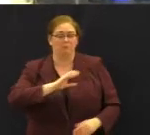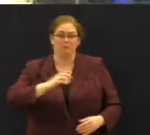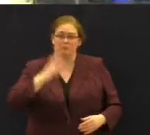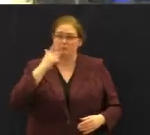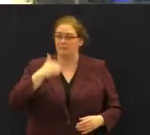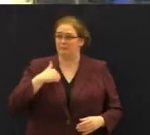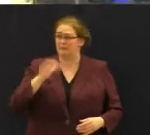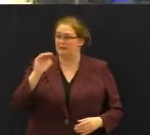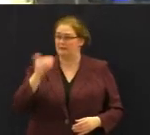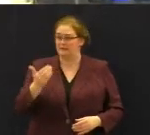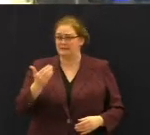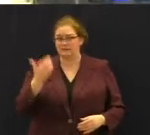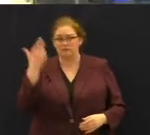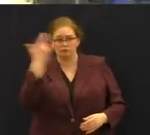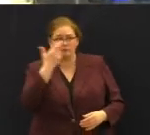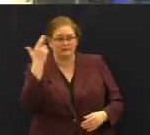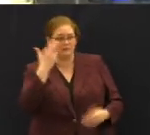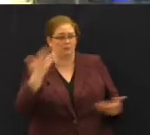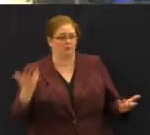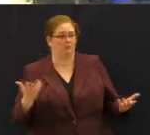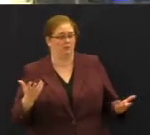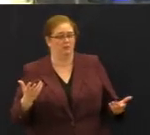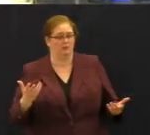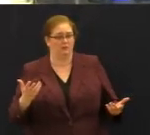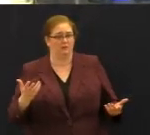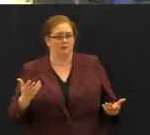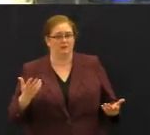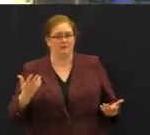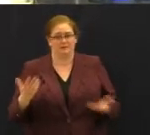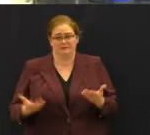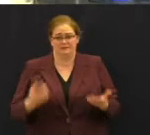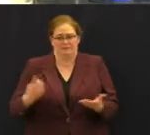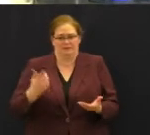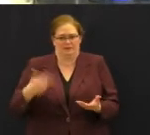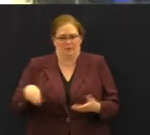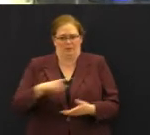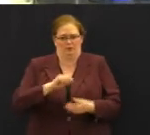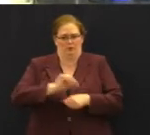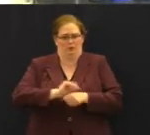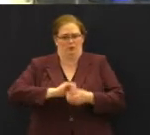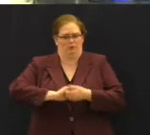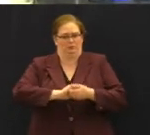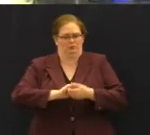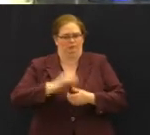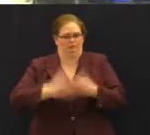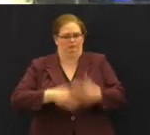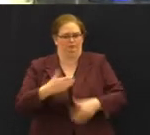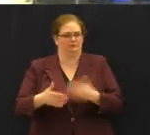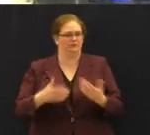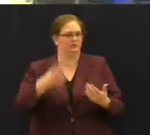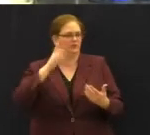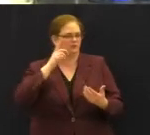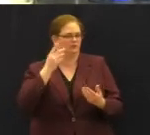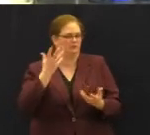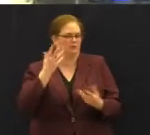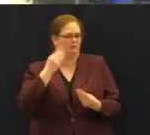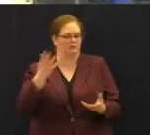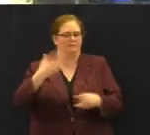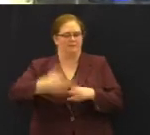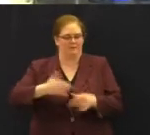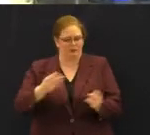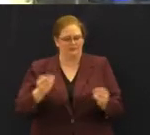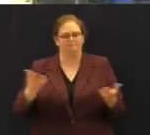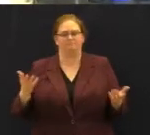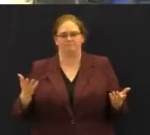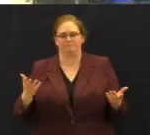seems reasonable. It's something that we might be able to work together on. So I just wanted to mention that,